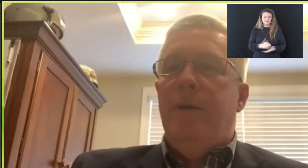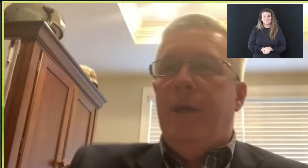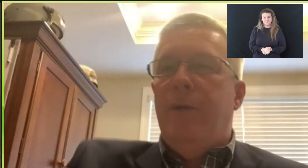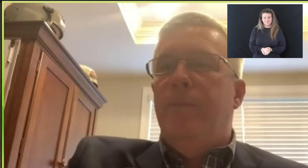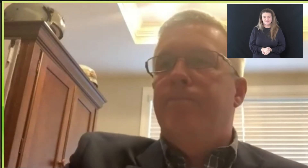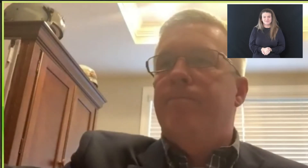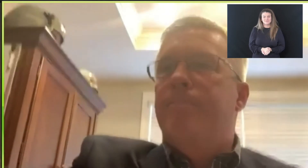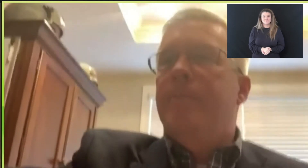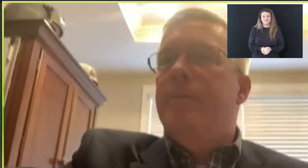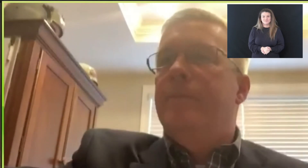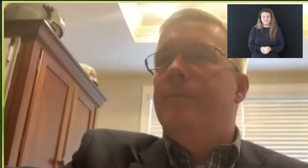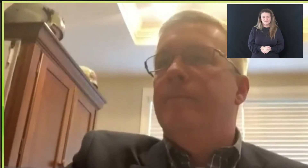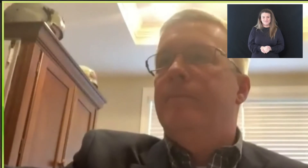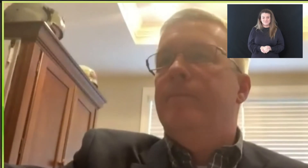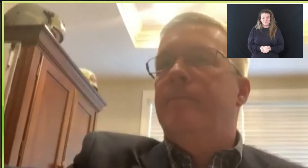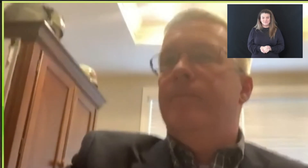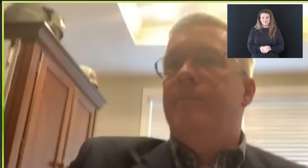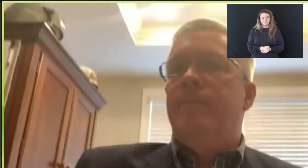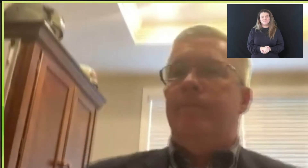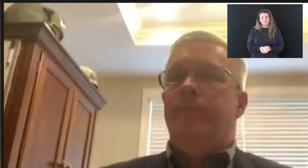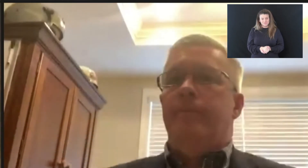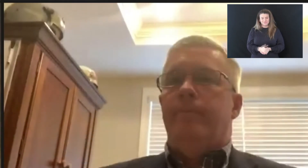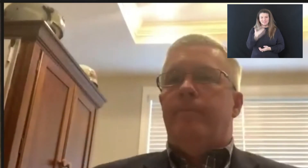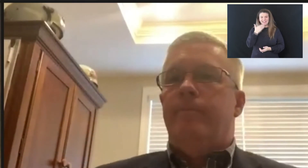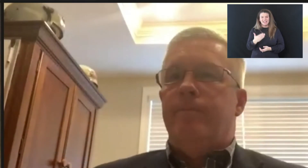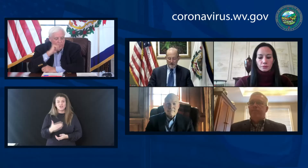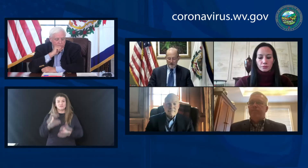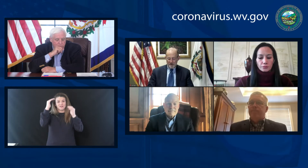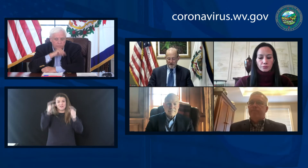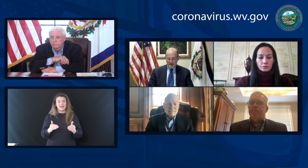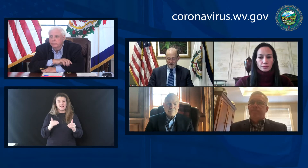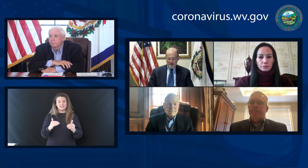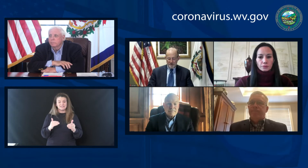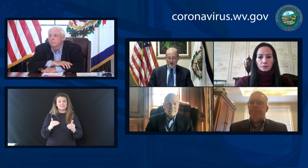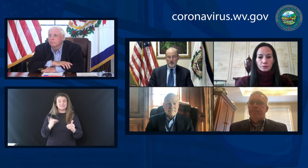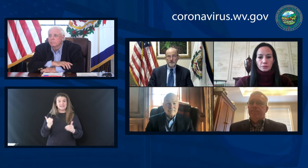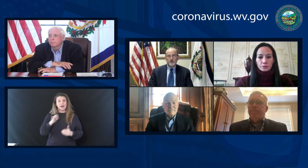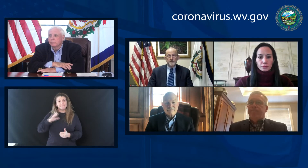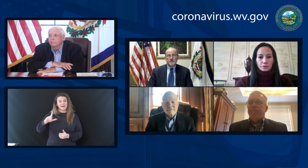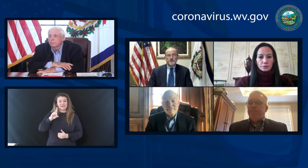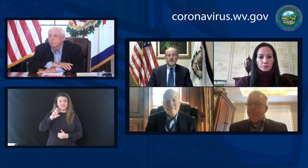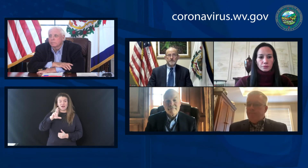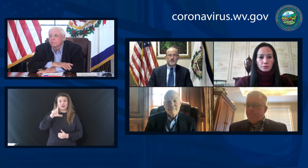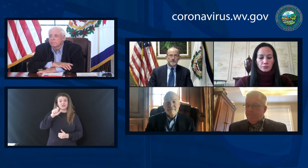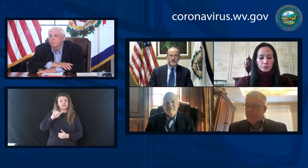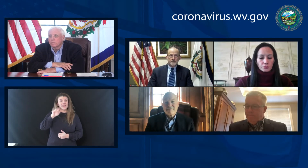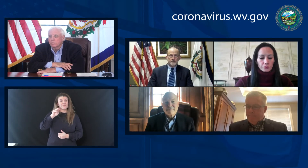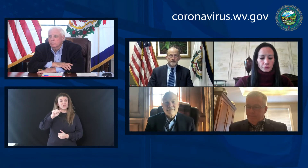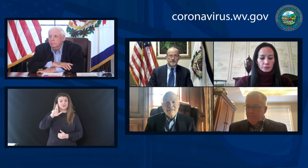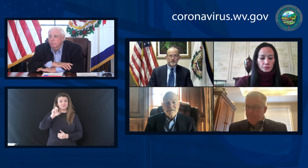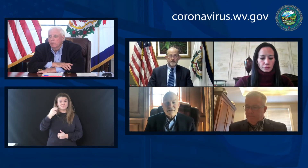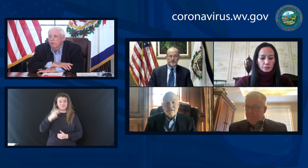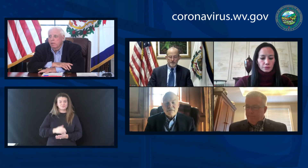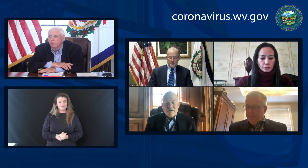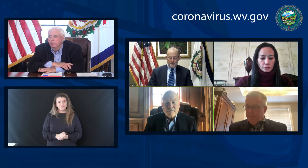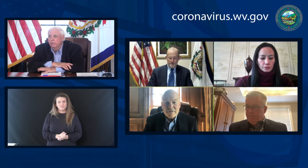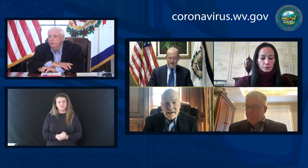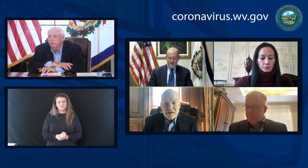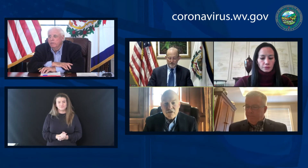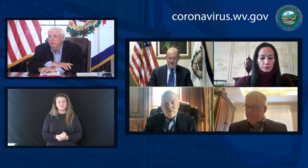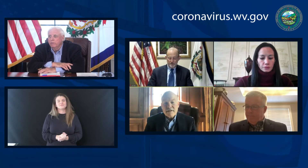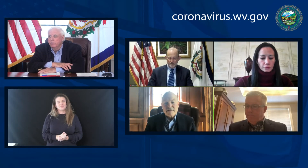state. Thank you. All right, thank you, sir. Next, we'll go back to Dr. Clay Marsh, our coronavirus czar.